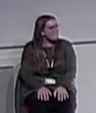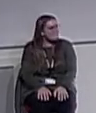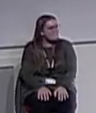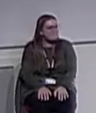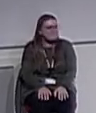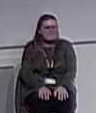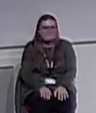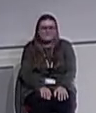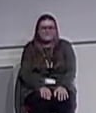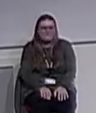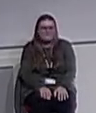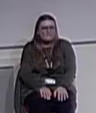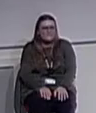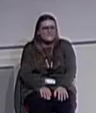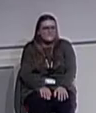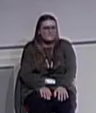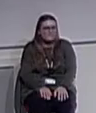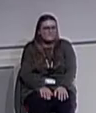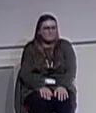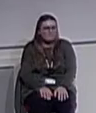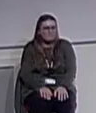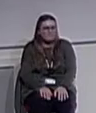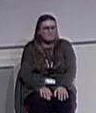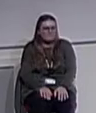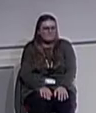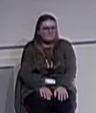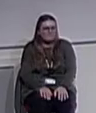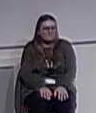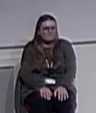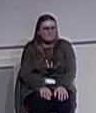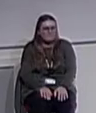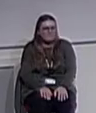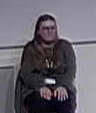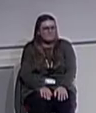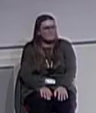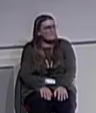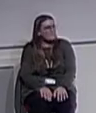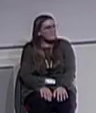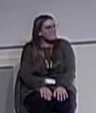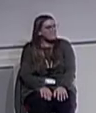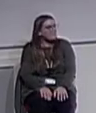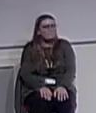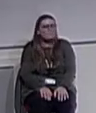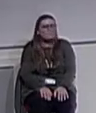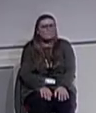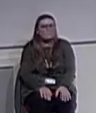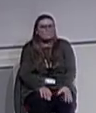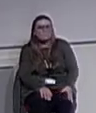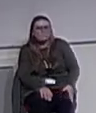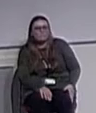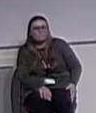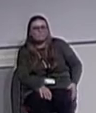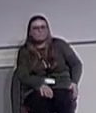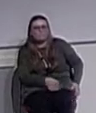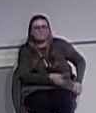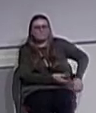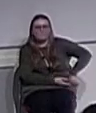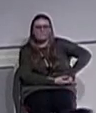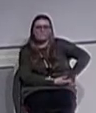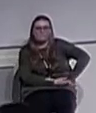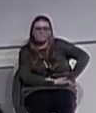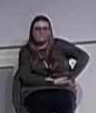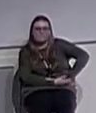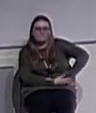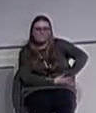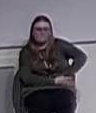provided a urine sample for testing glucose levels, so your doctor or nurse can tell you might be suffering from diabetes. Glucose is a very common